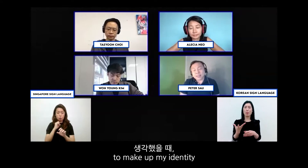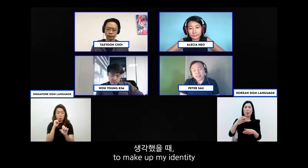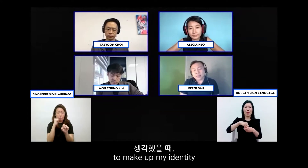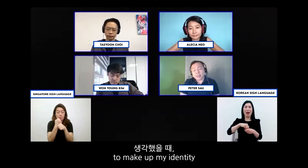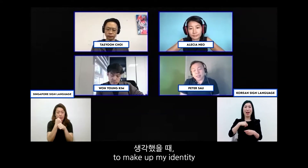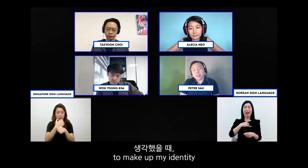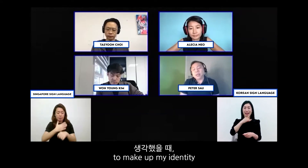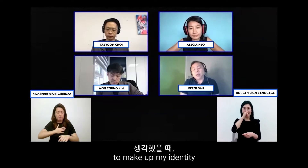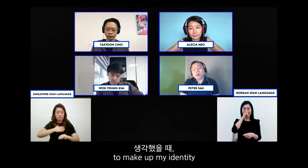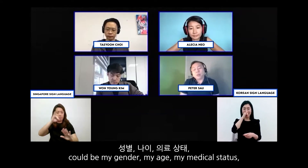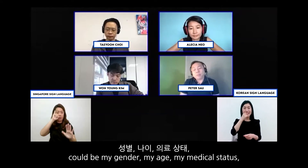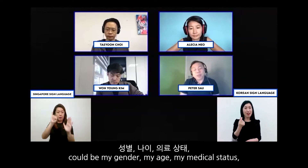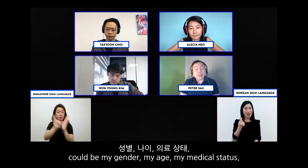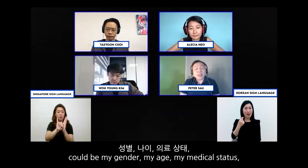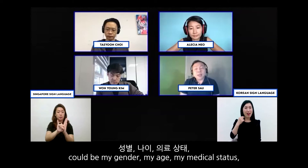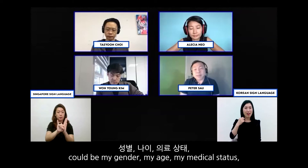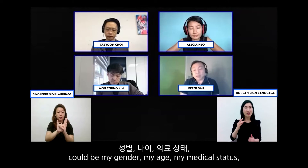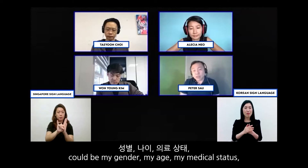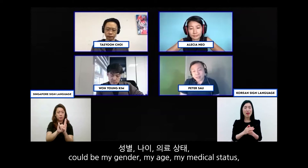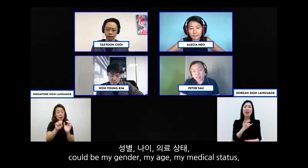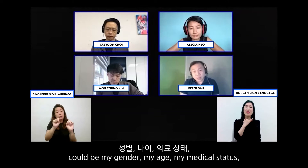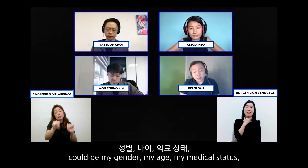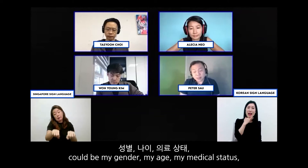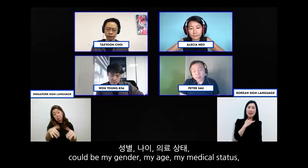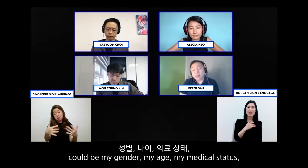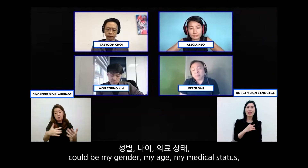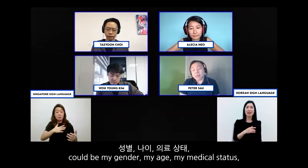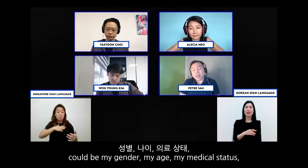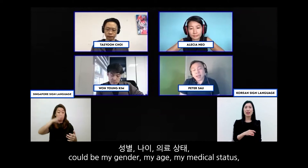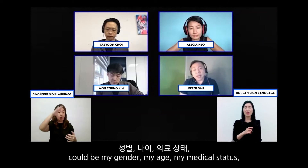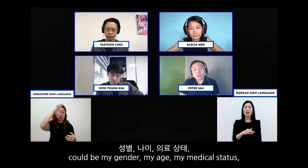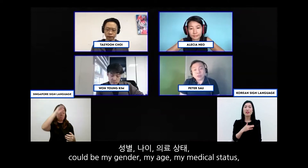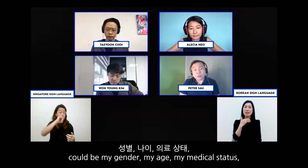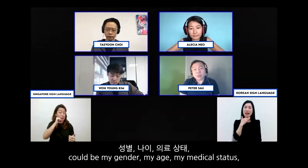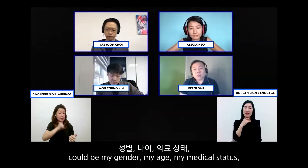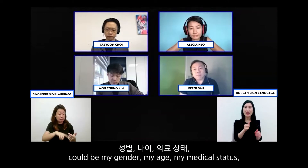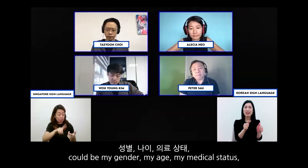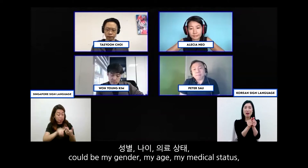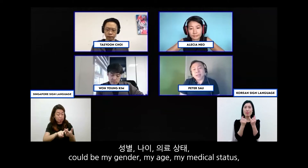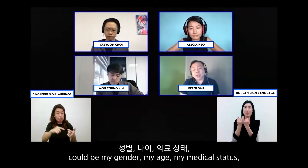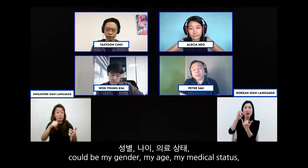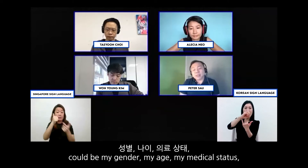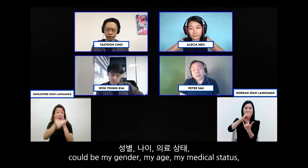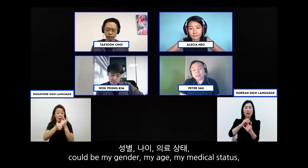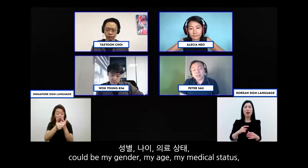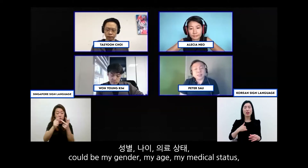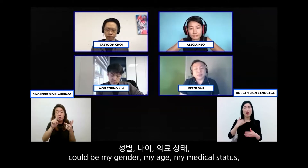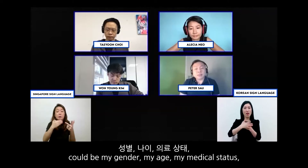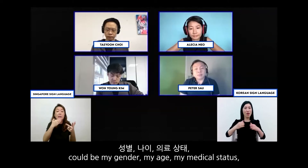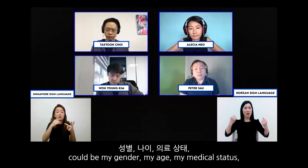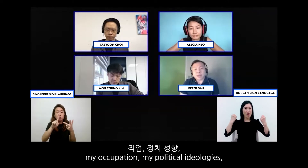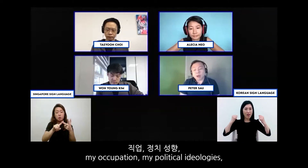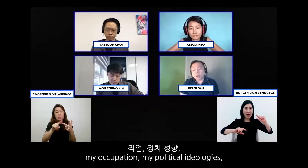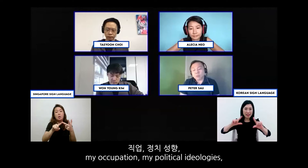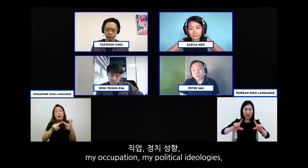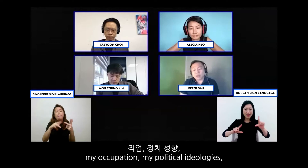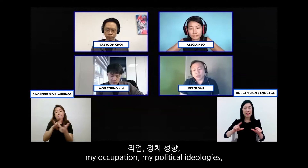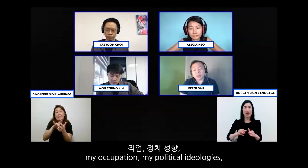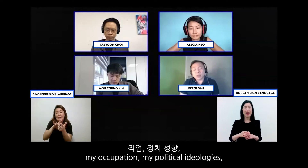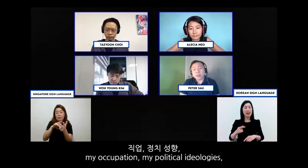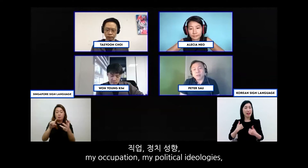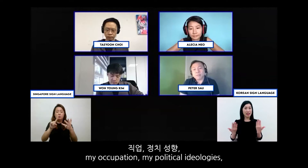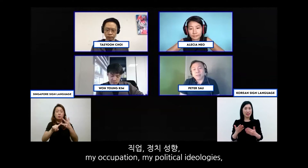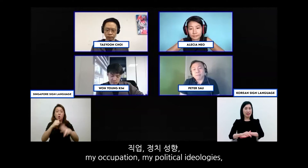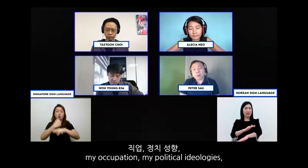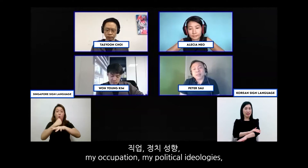my identity could be my gender, my age, my medical status, my